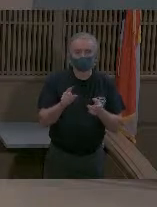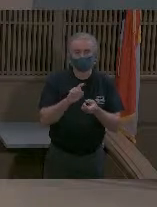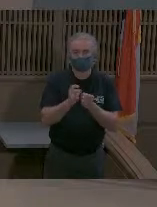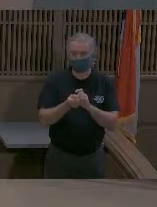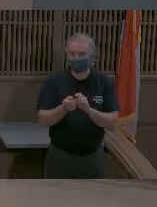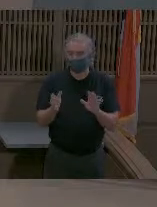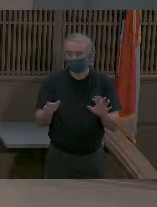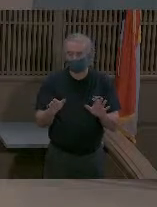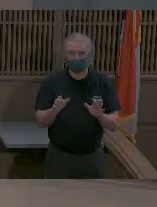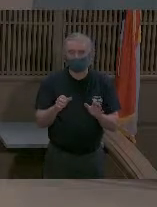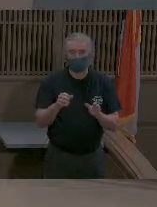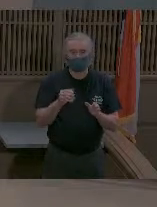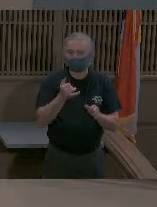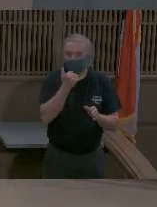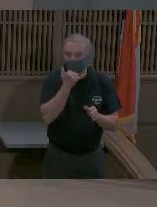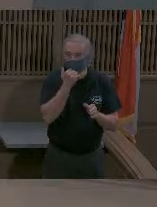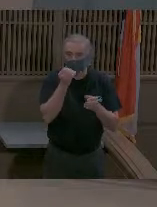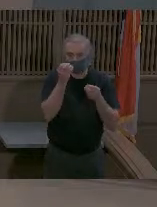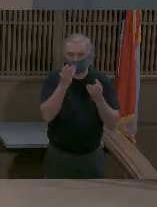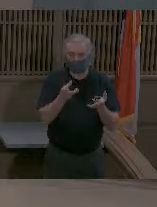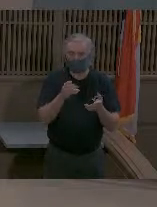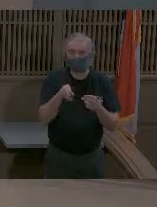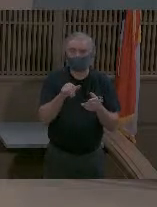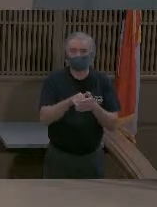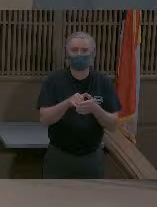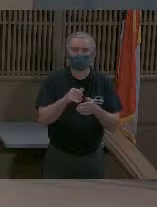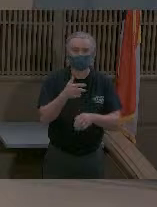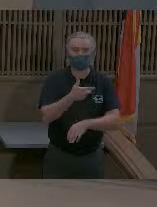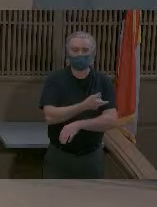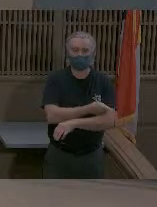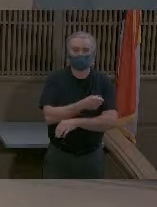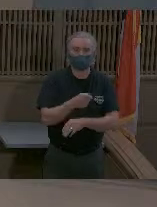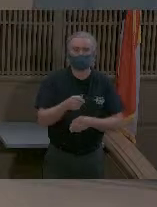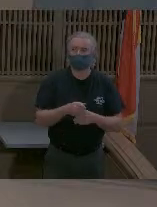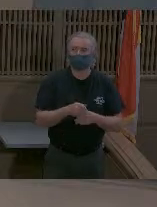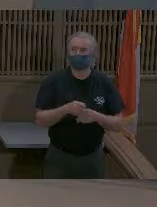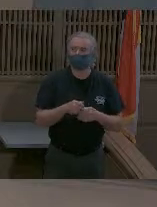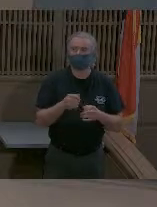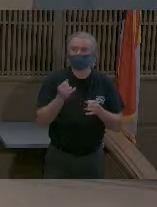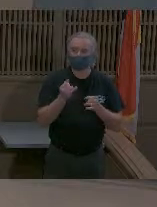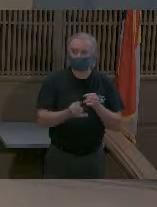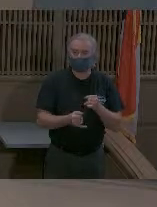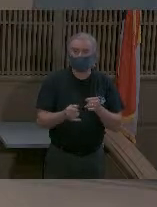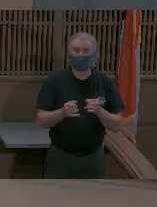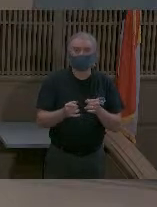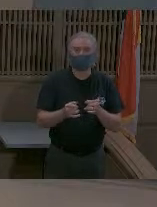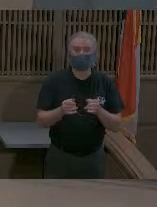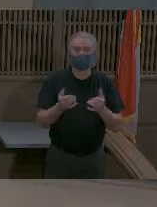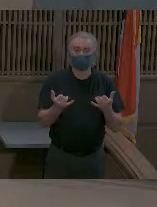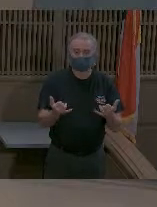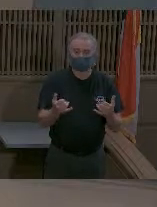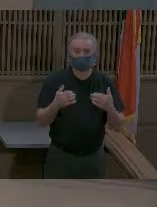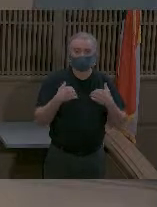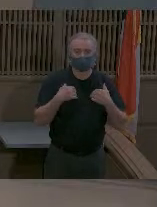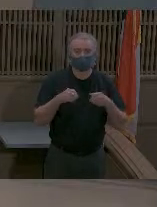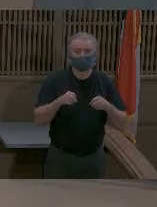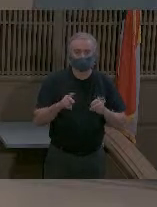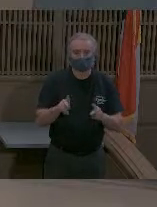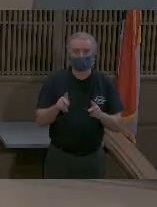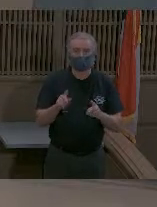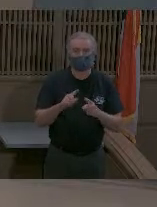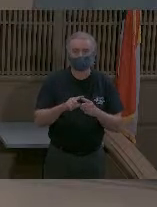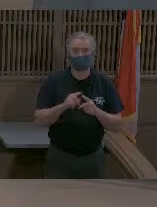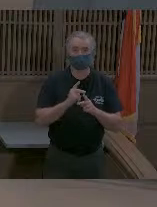the vaccine. But finally, after this long ordeal, we have the opportunity to